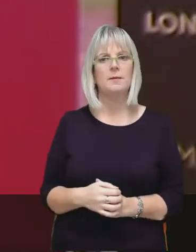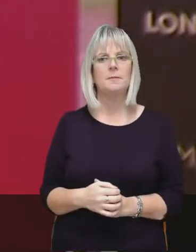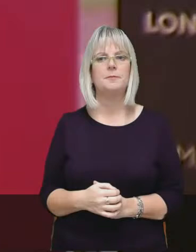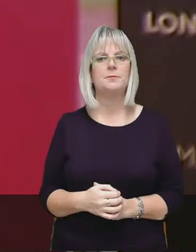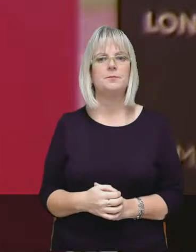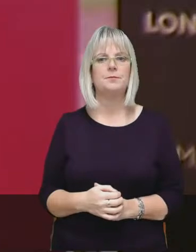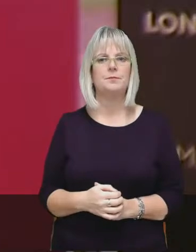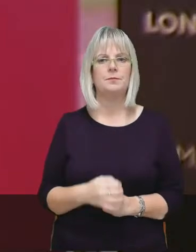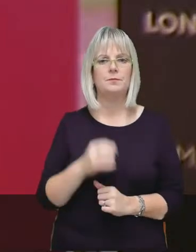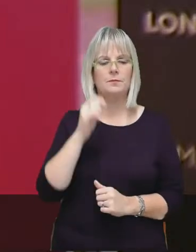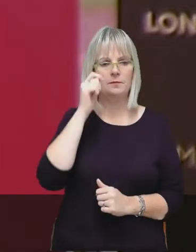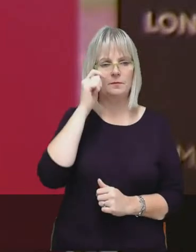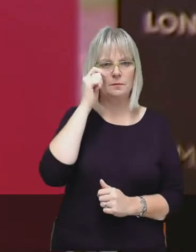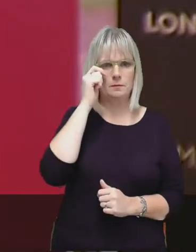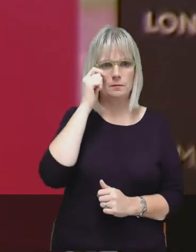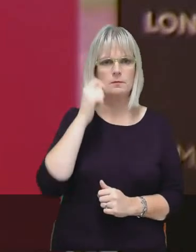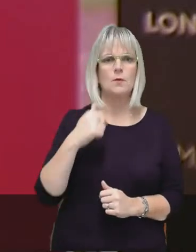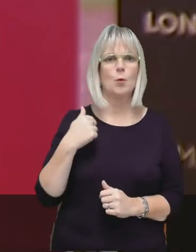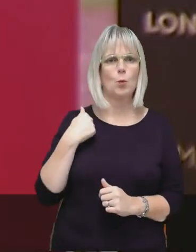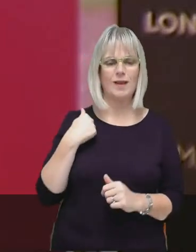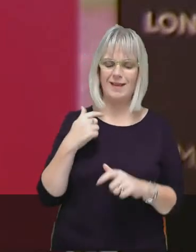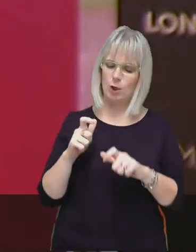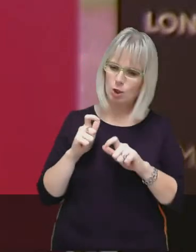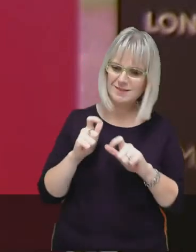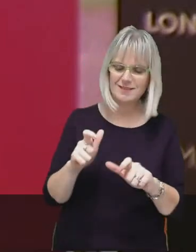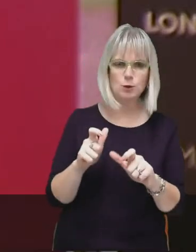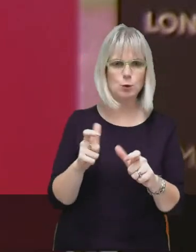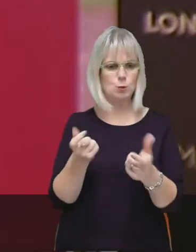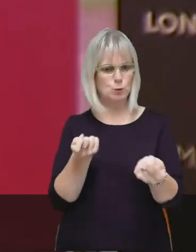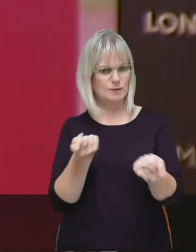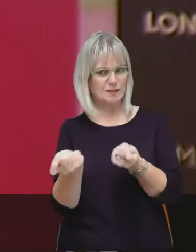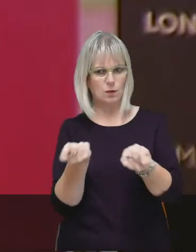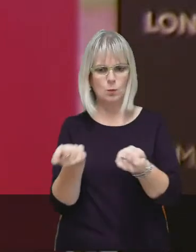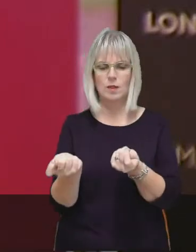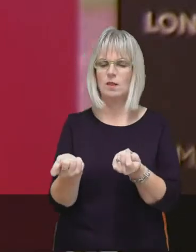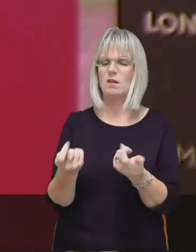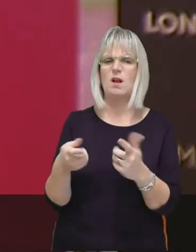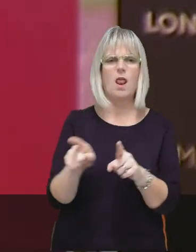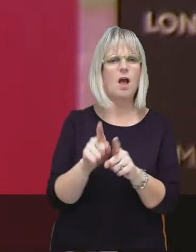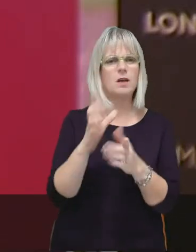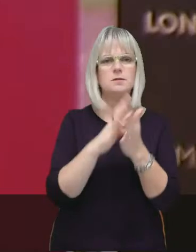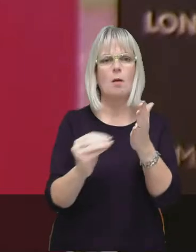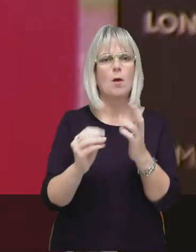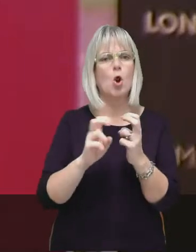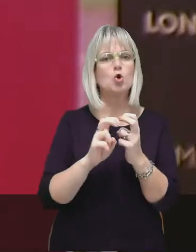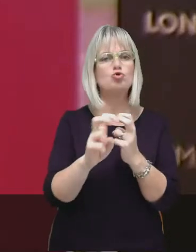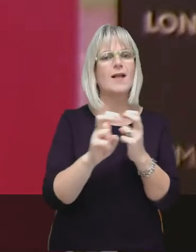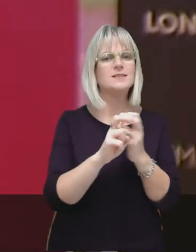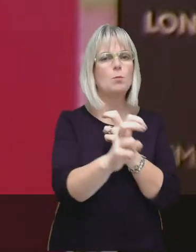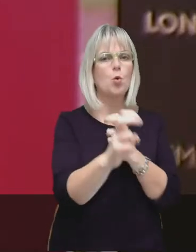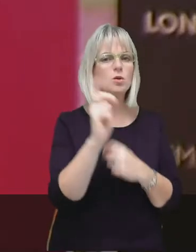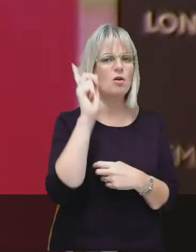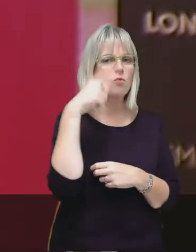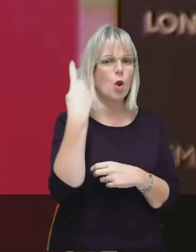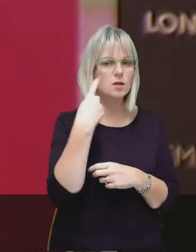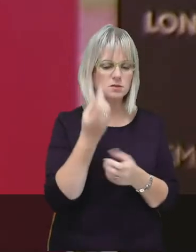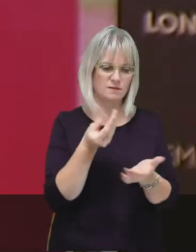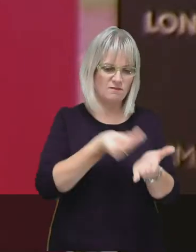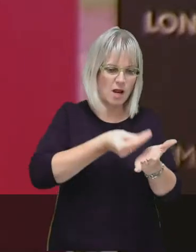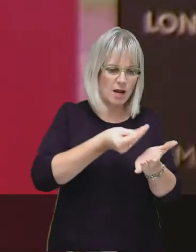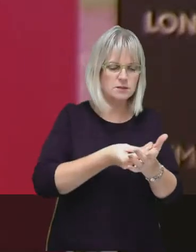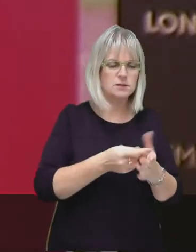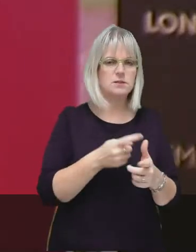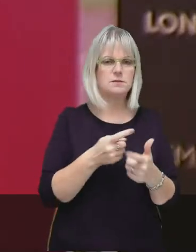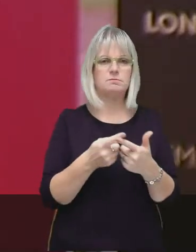aspects of London, such as transport for London's finances and the delivery of major infrastructure projects